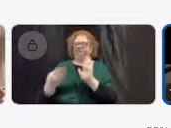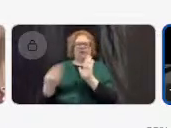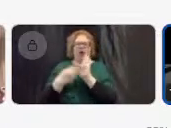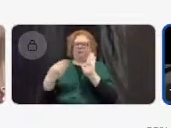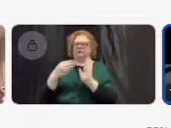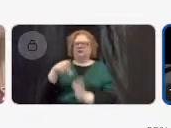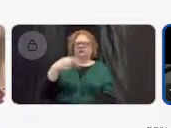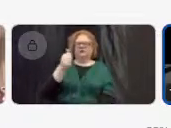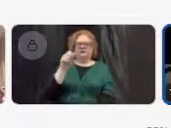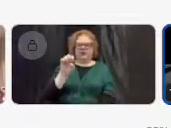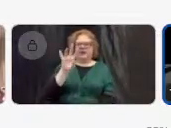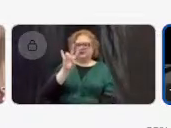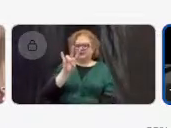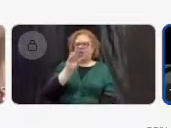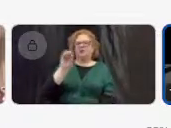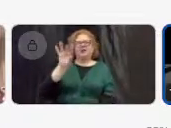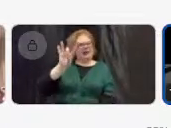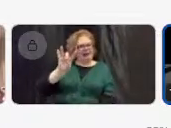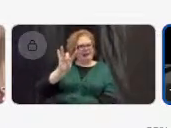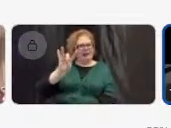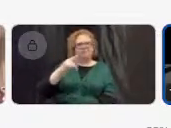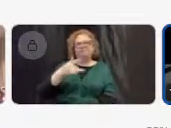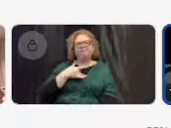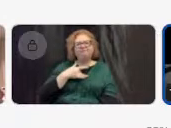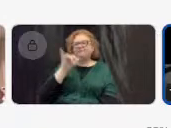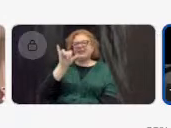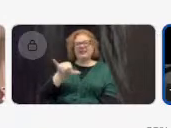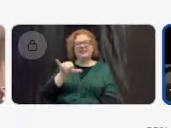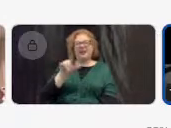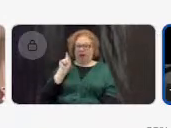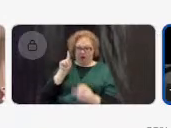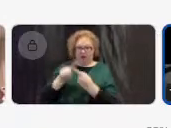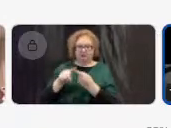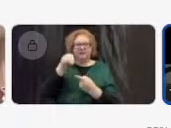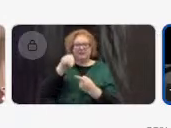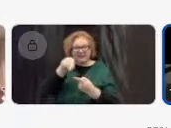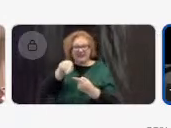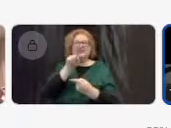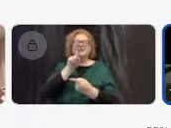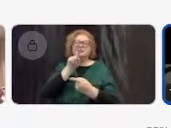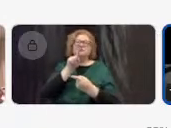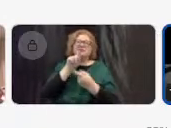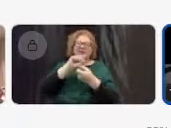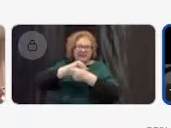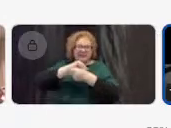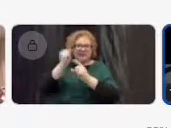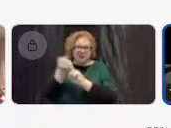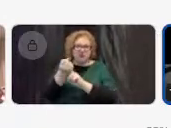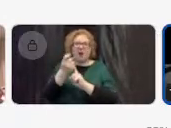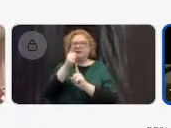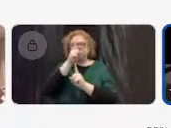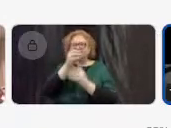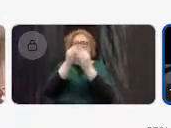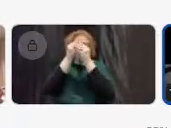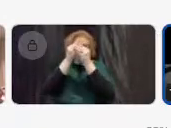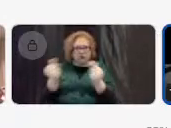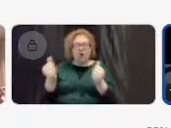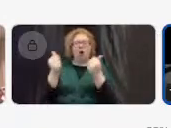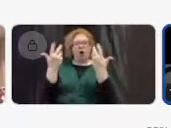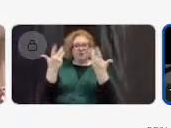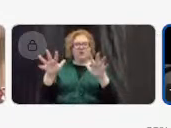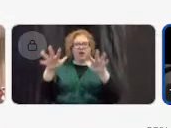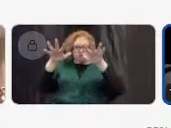is, until this situation is resolved, but I'll pass on to that issue. The issues I have right now is something dealing